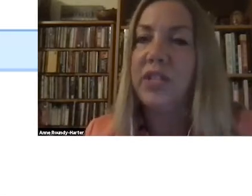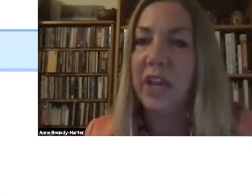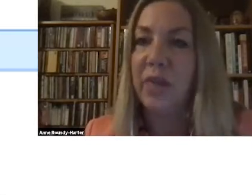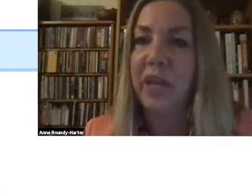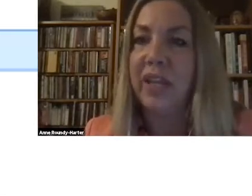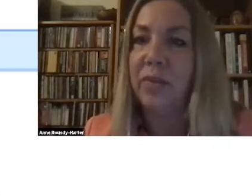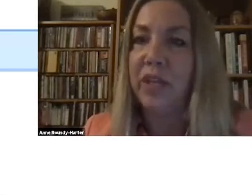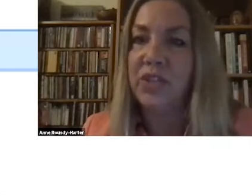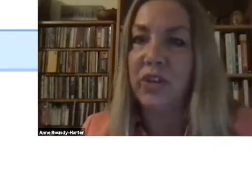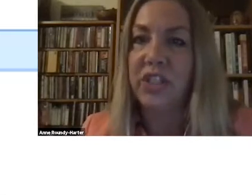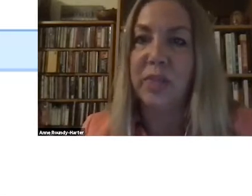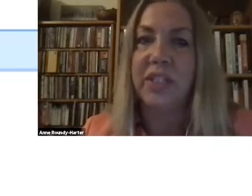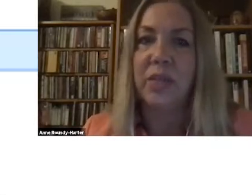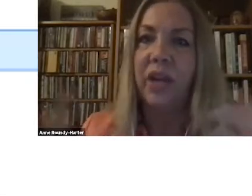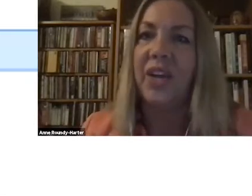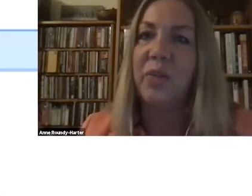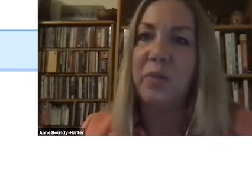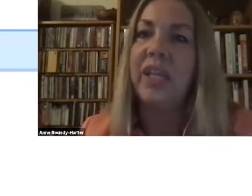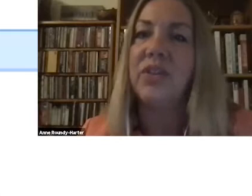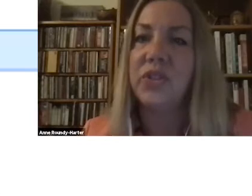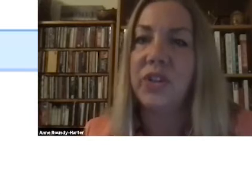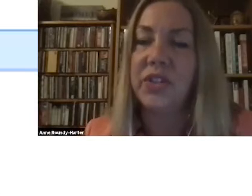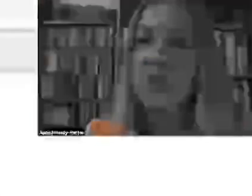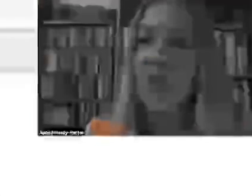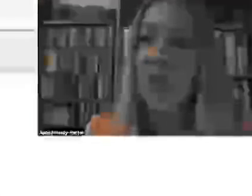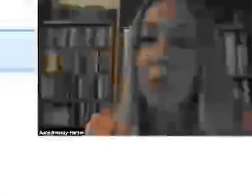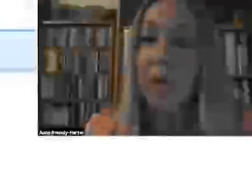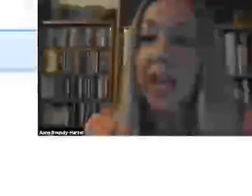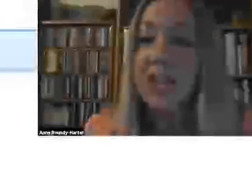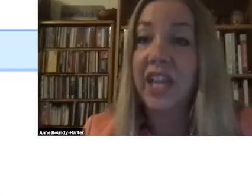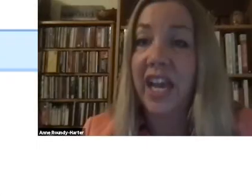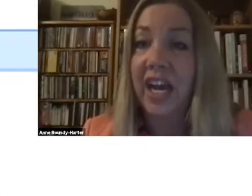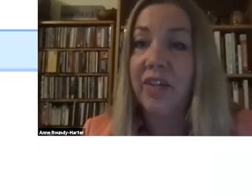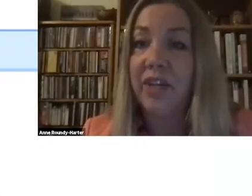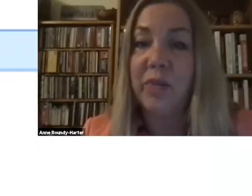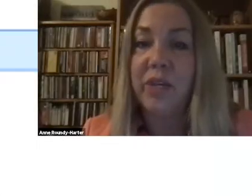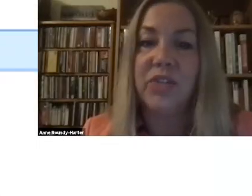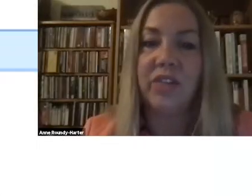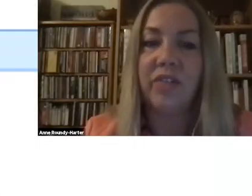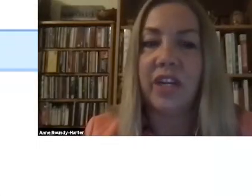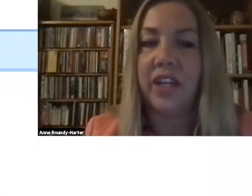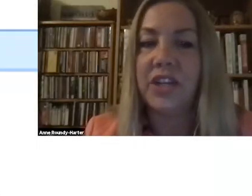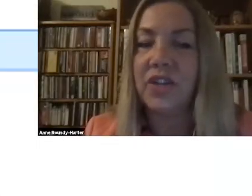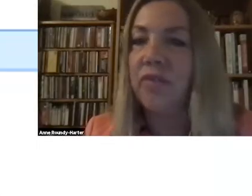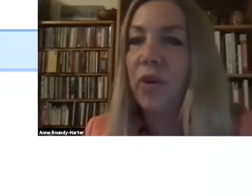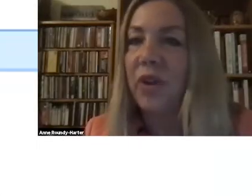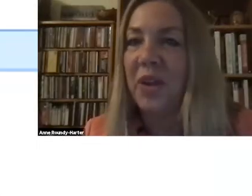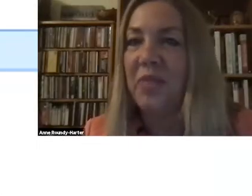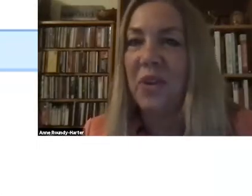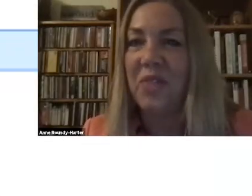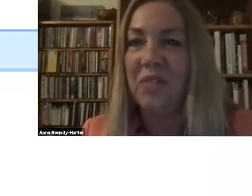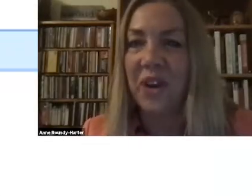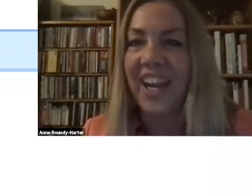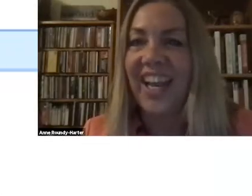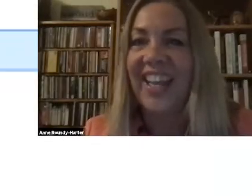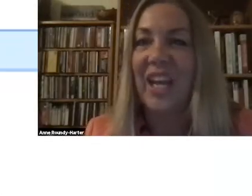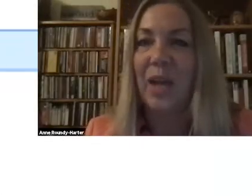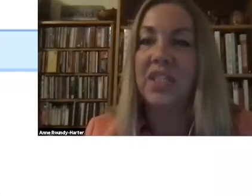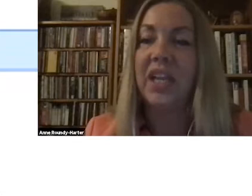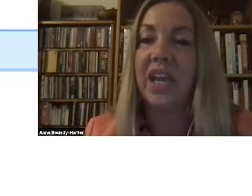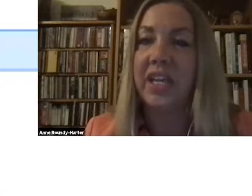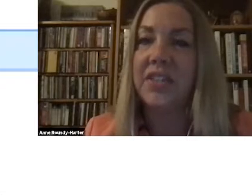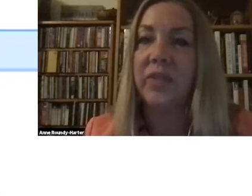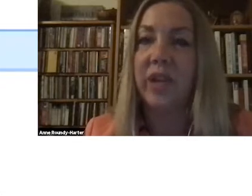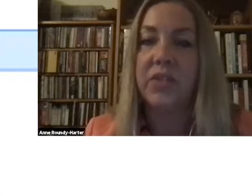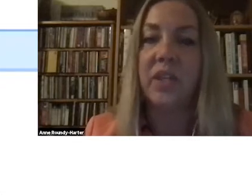whittle down and make the best choice, you might say, well, how do we make those choices? Well, we actually have an administrative regulation 4144 that